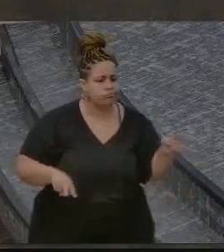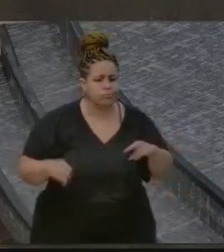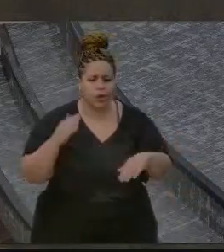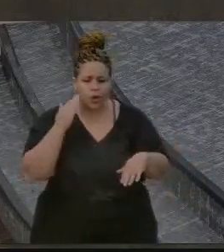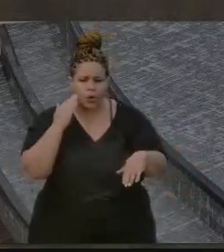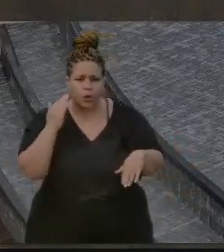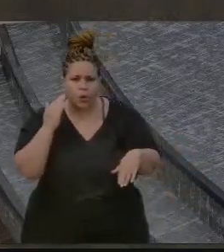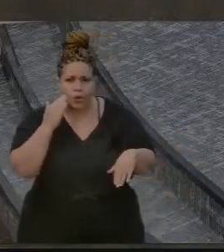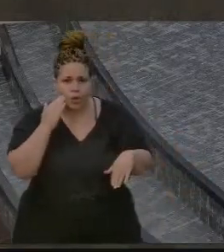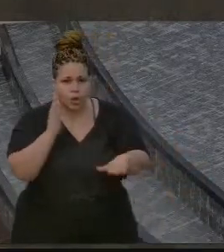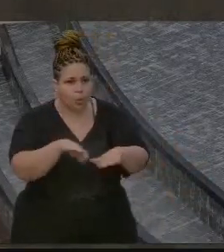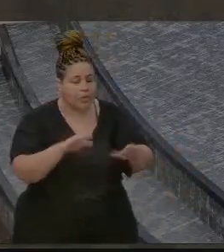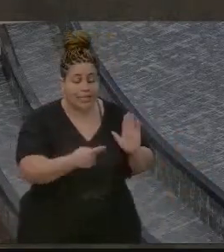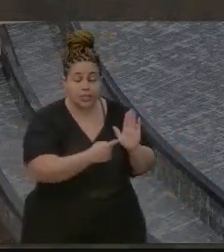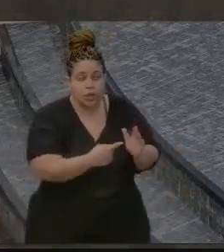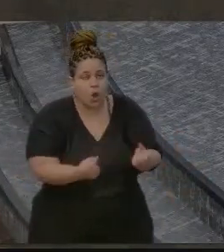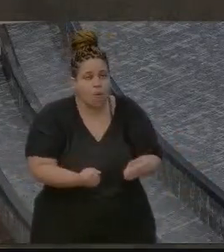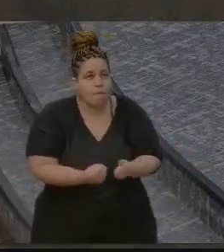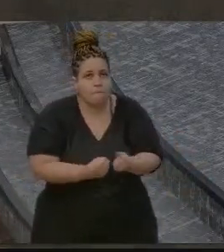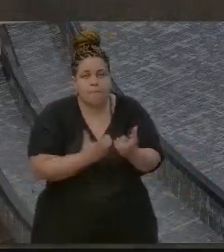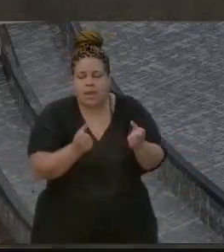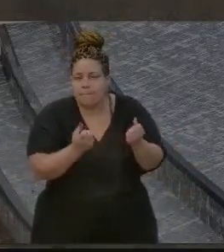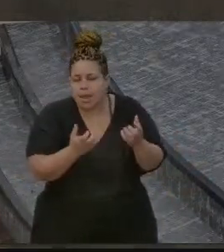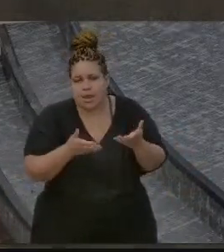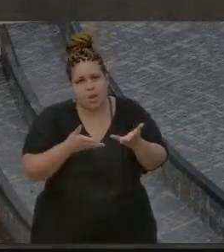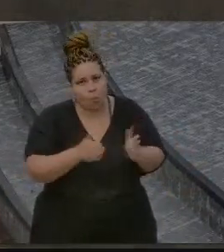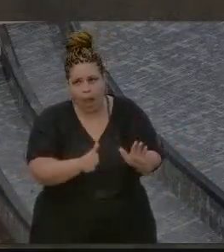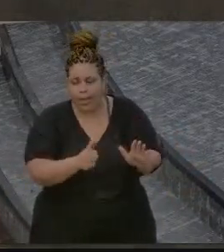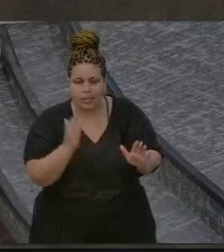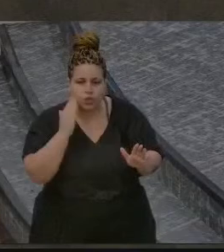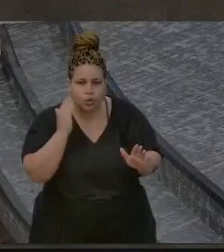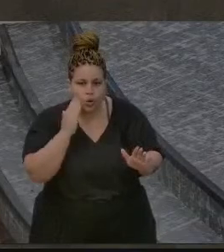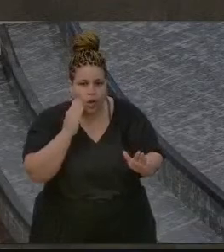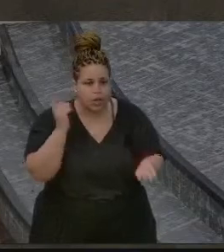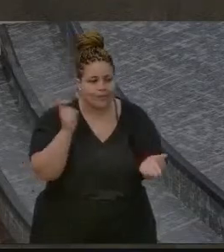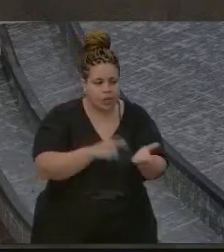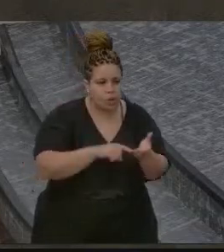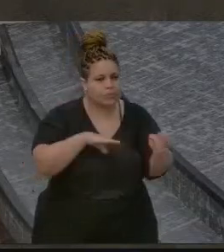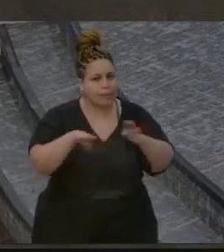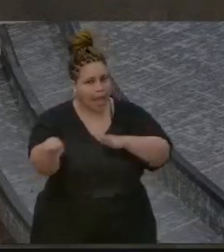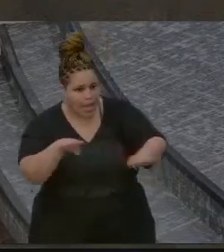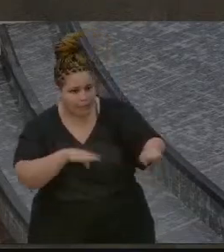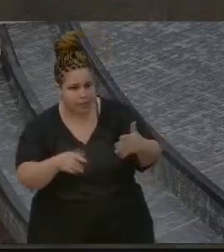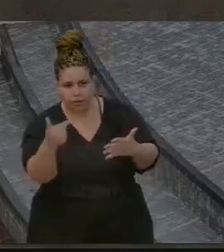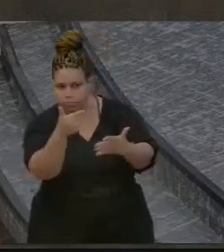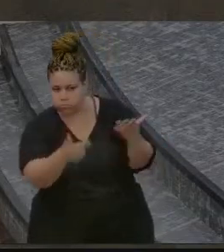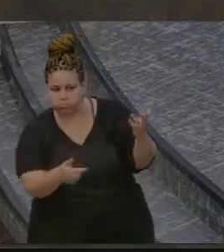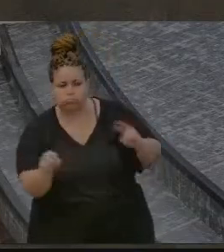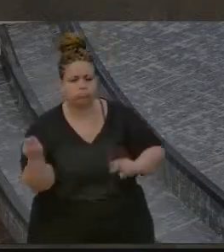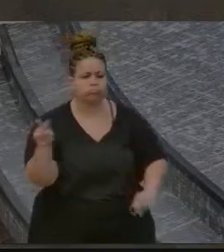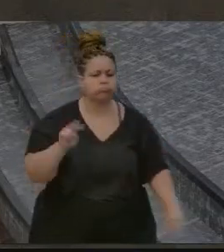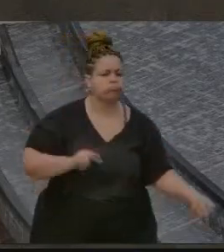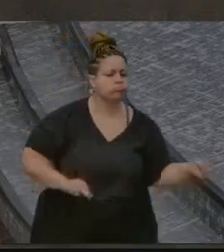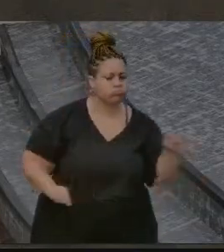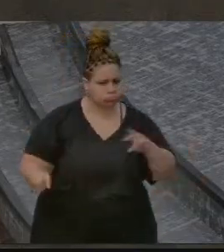out signals all kinds of ways, and we just got to be able to catch up on it. Now, with that said,